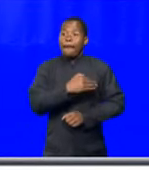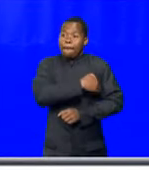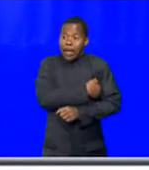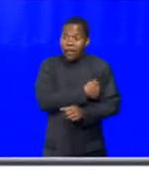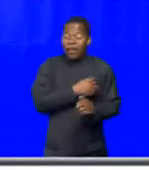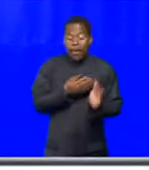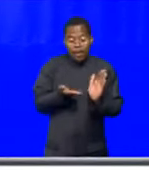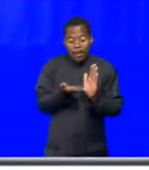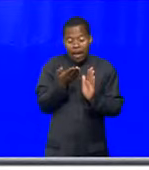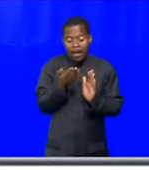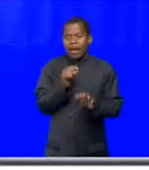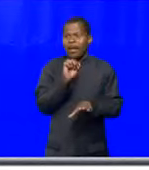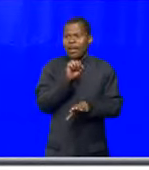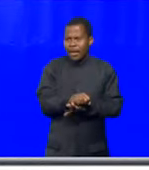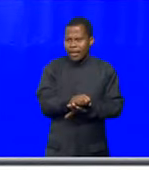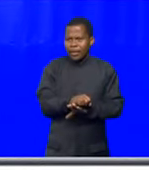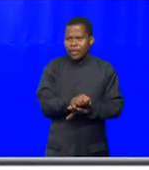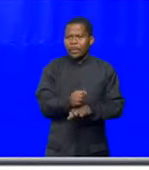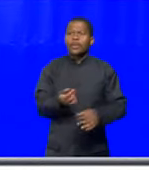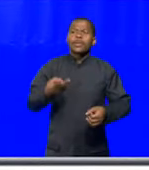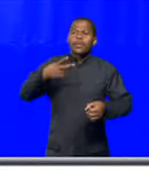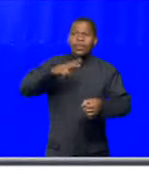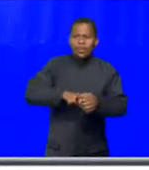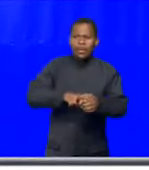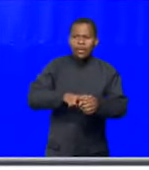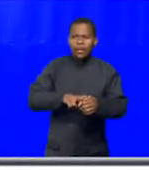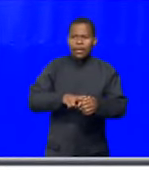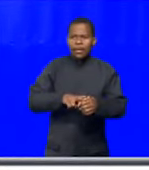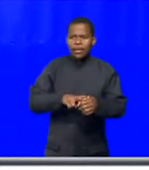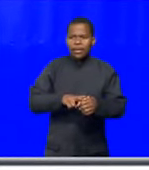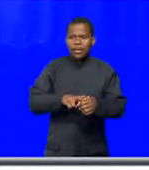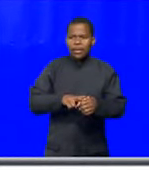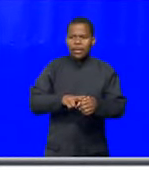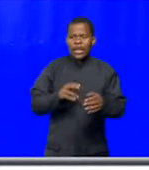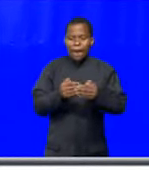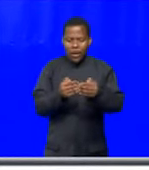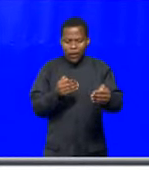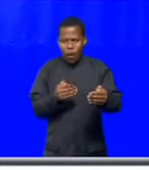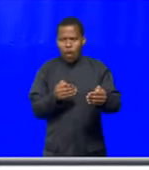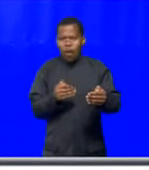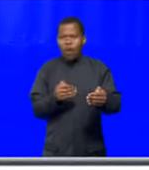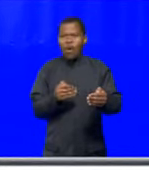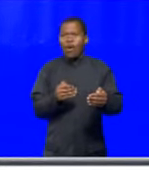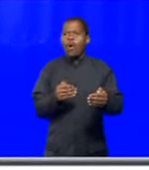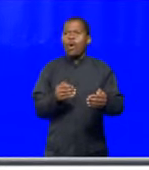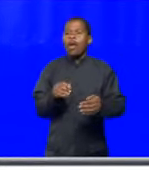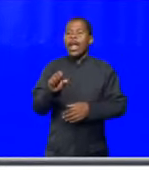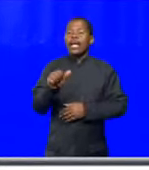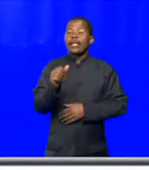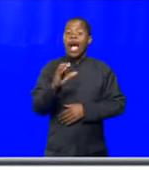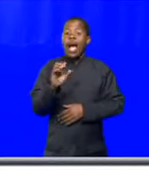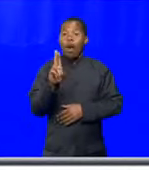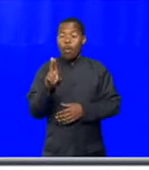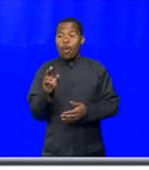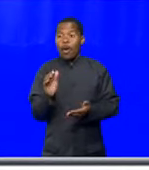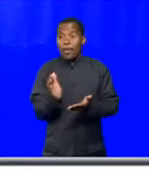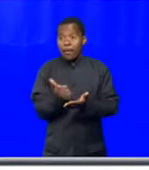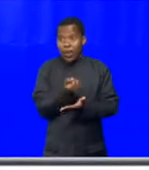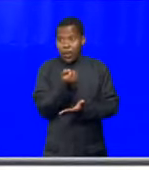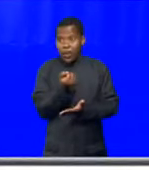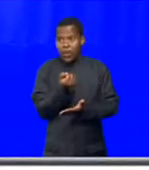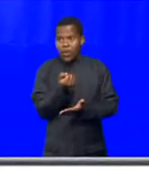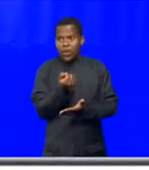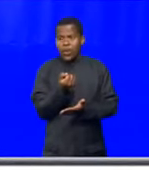level than what we do. But once again, you'll find that in 3 months' time, just before SACU's come in, they dwindle downwards towards that